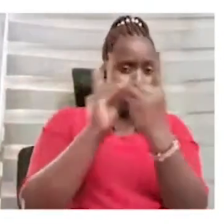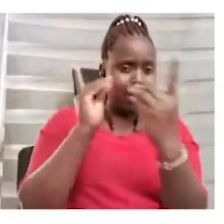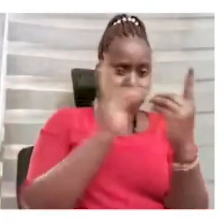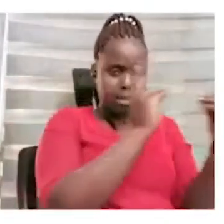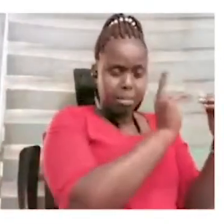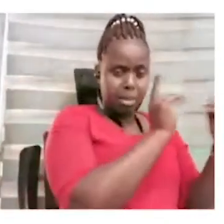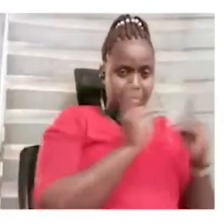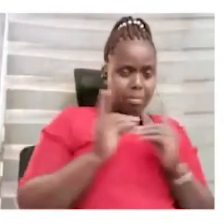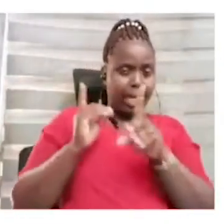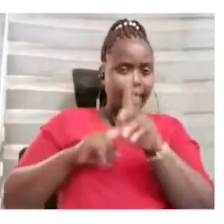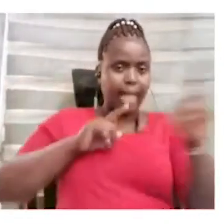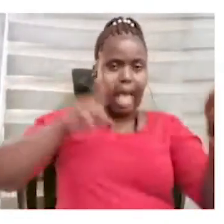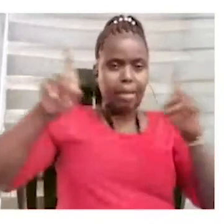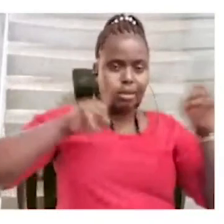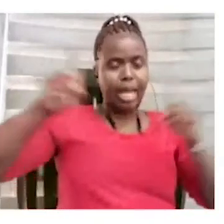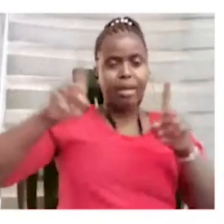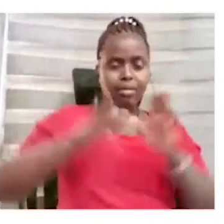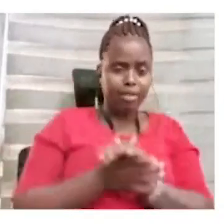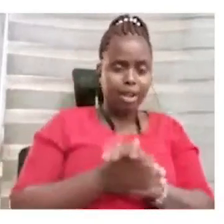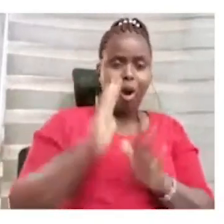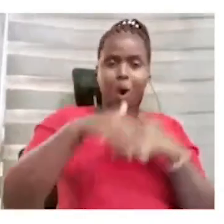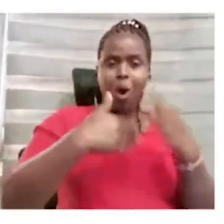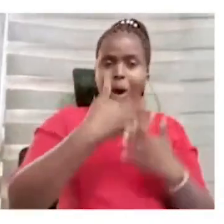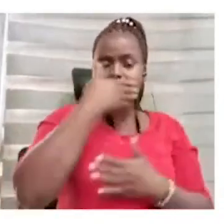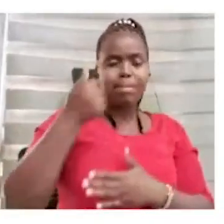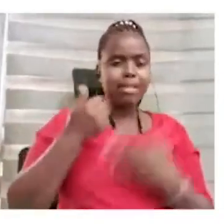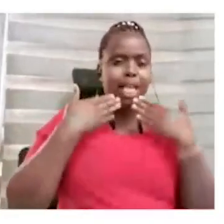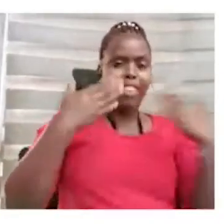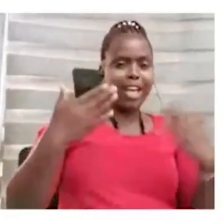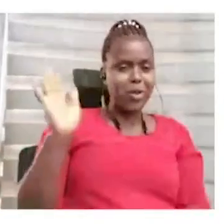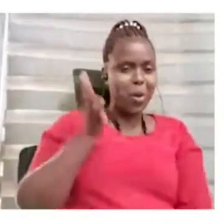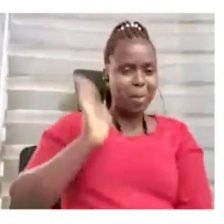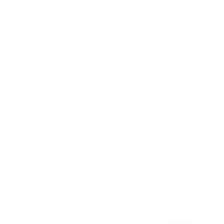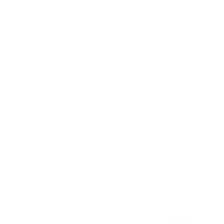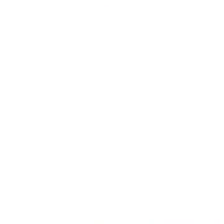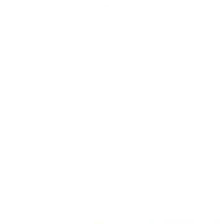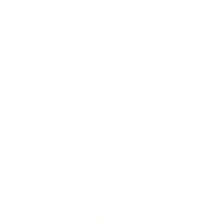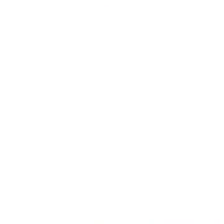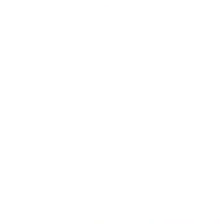in person. All the best. Thank you. Thank you. Thank you.